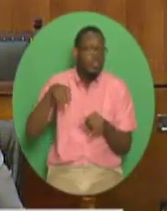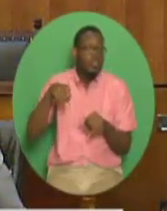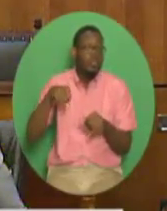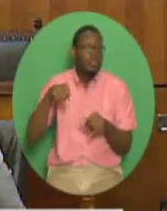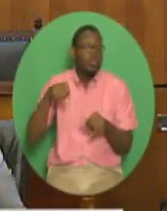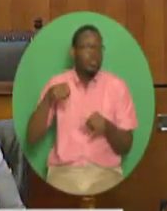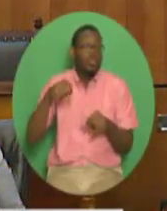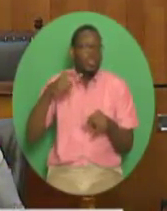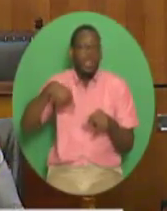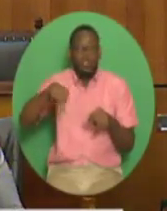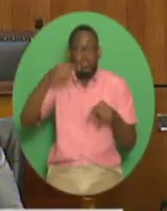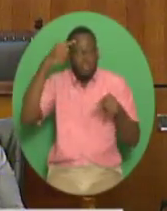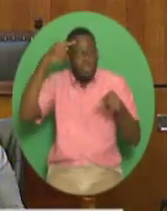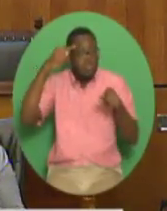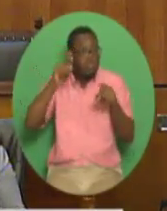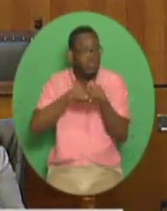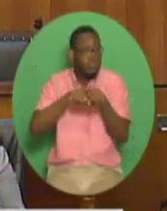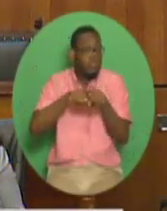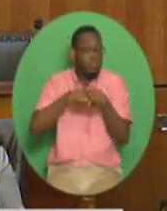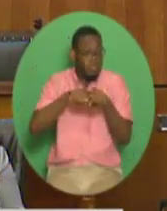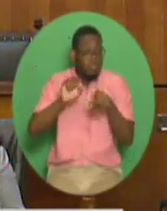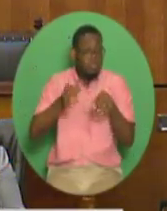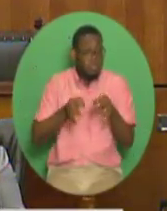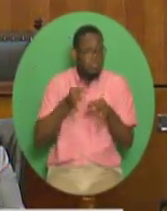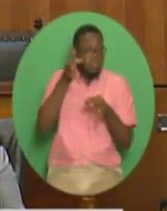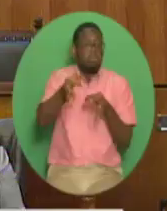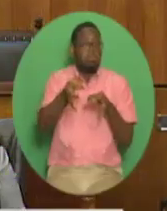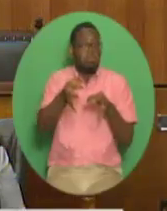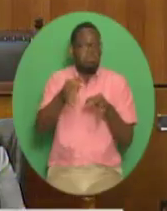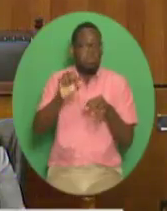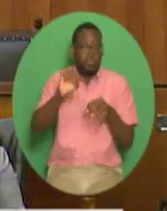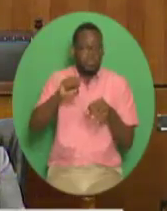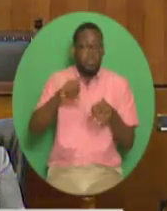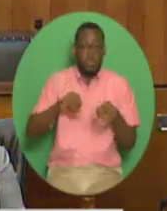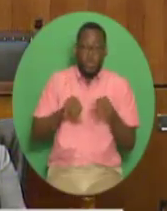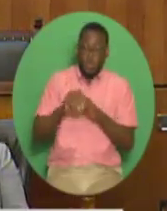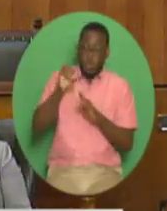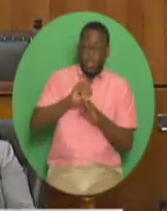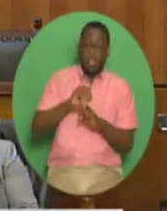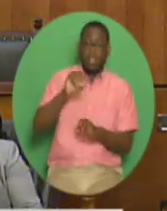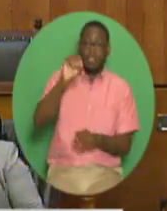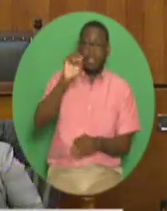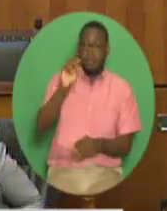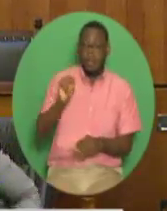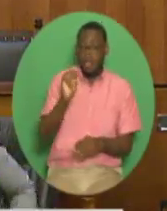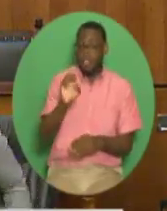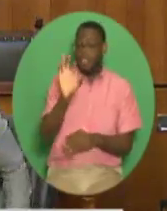adjourned to Monday, October 9th, 2017 at 10 a.m.